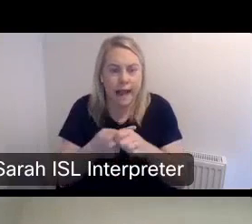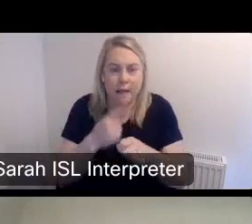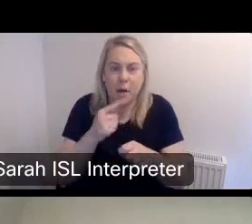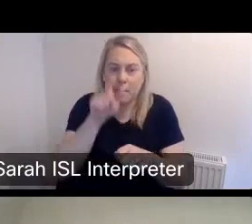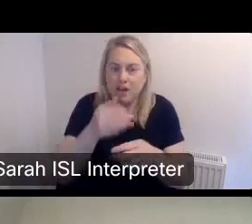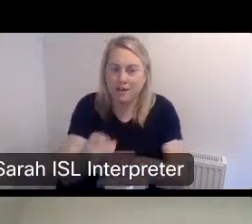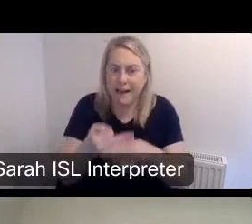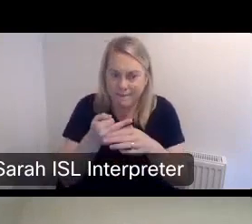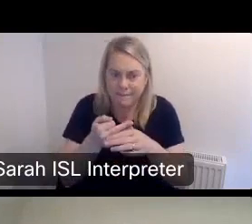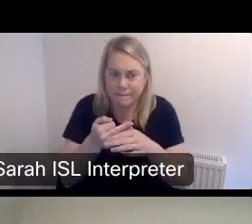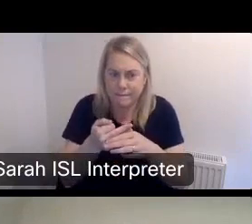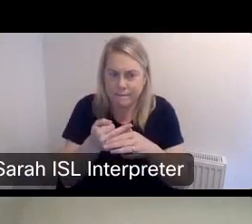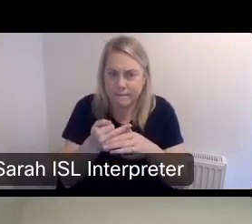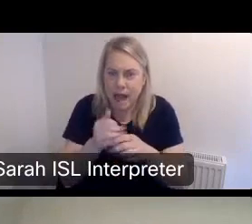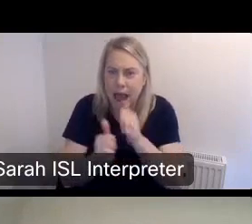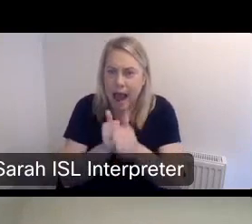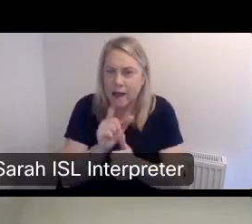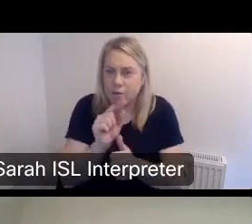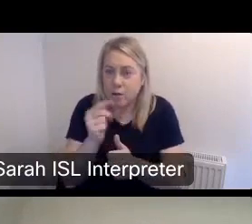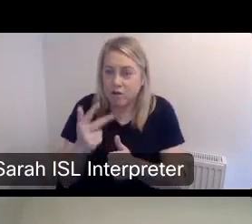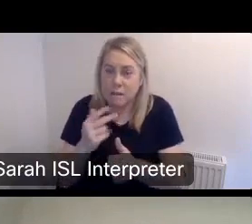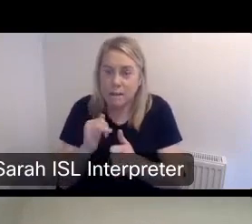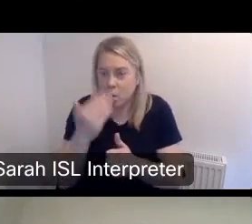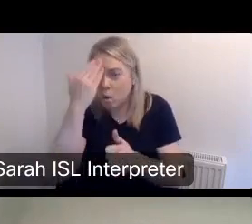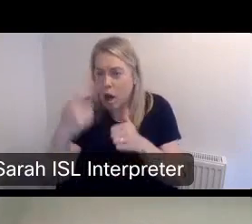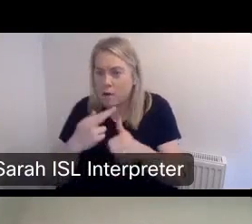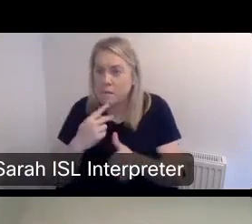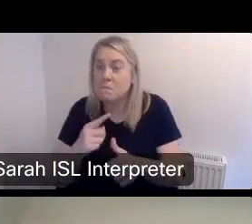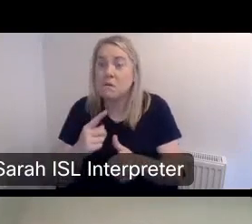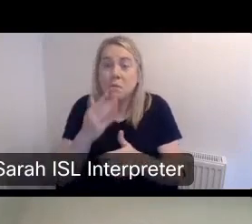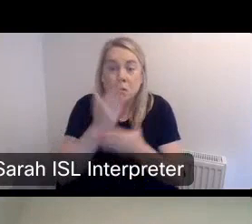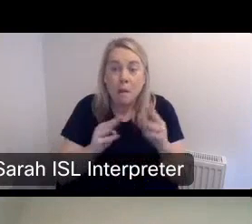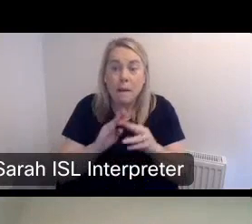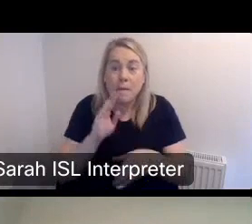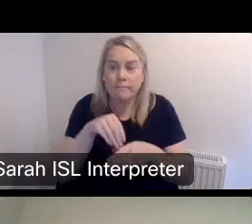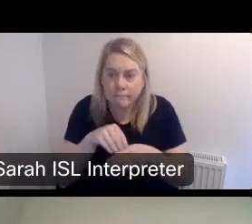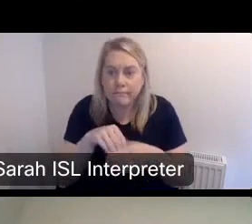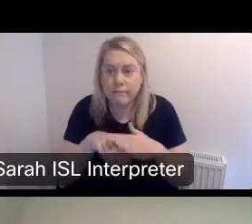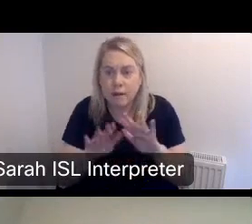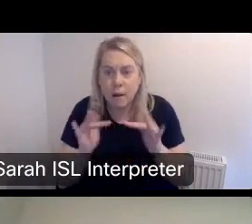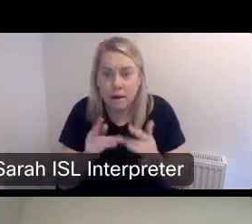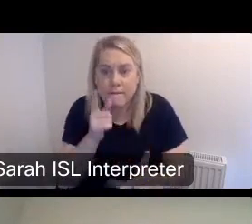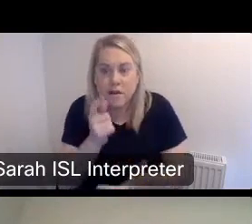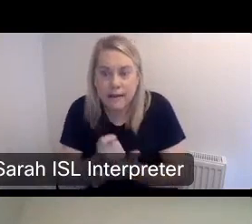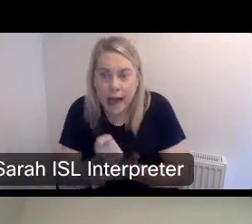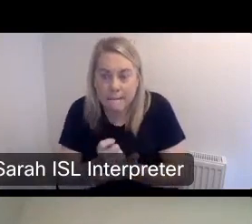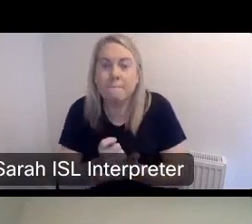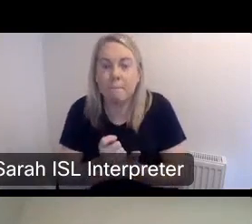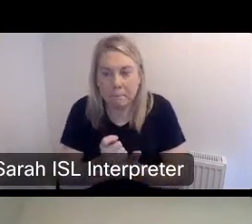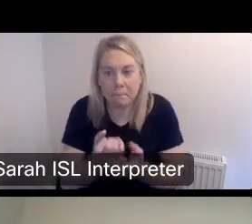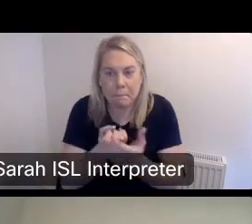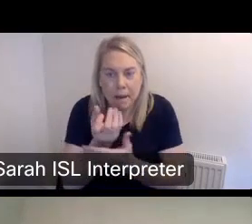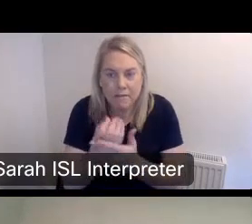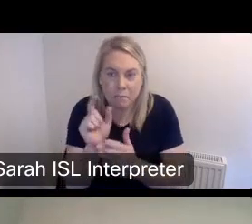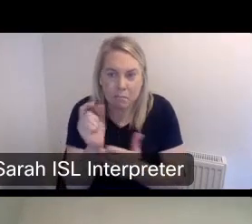quite well versed in now, but for any person who's maybe joining us for the first time of 3 Patient Safety Act sessions. Next